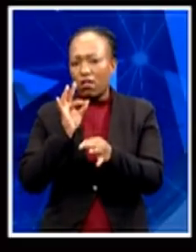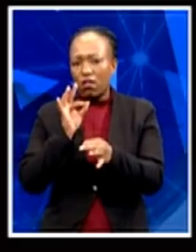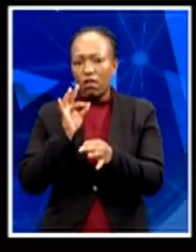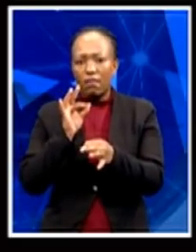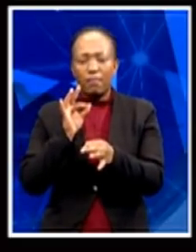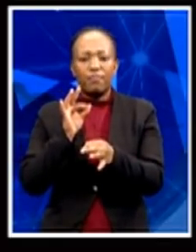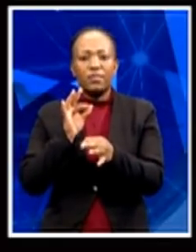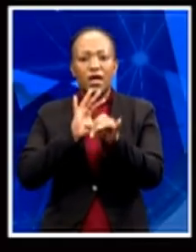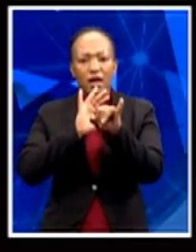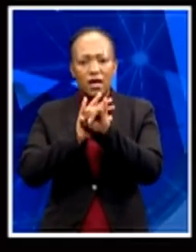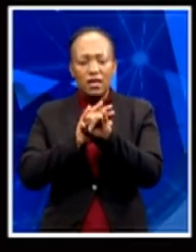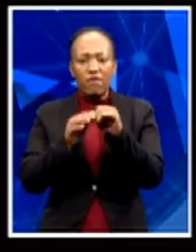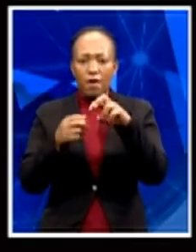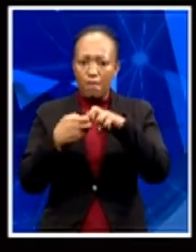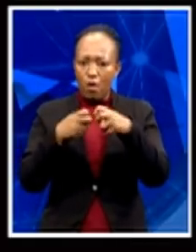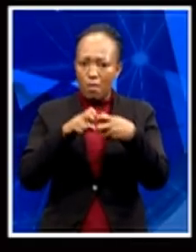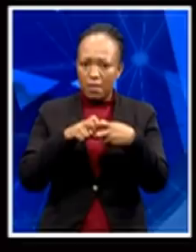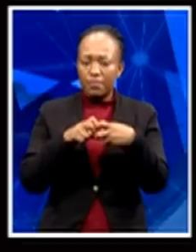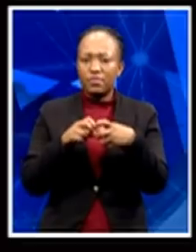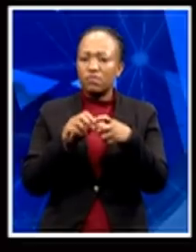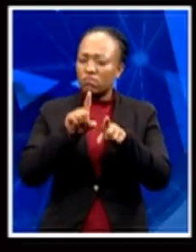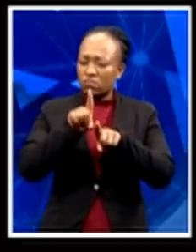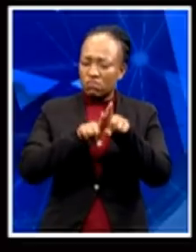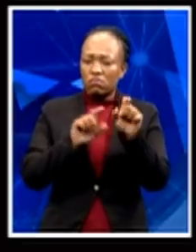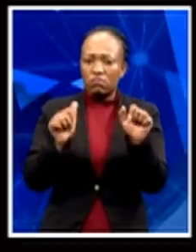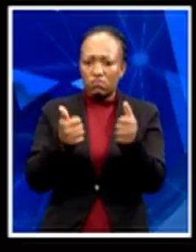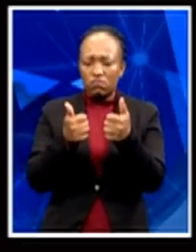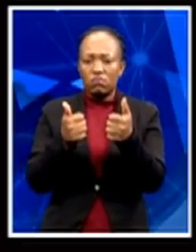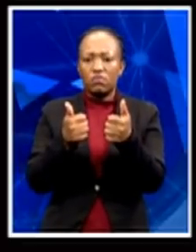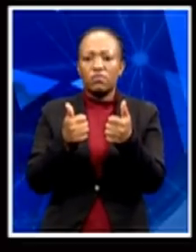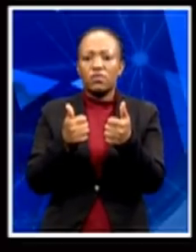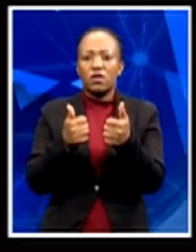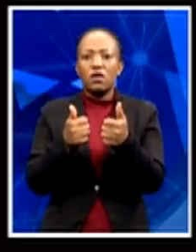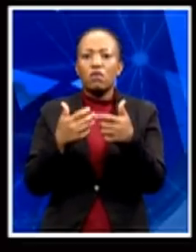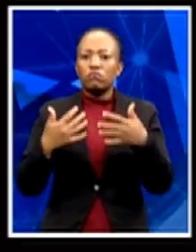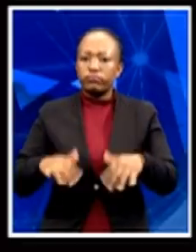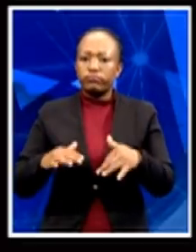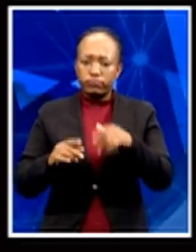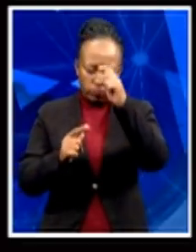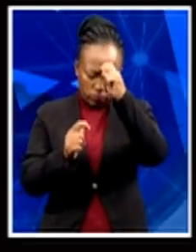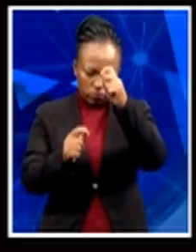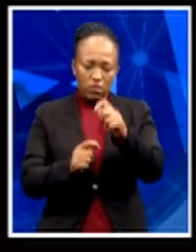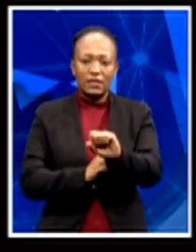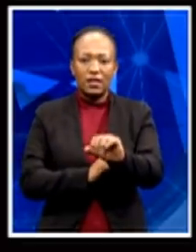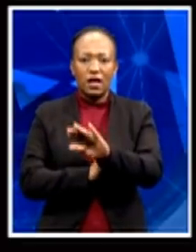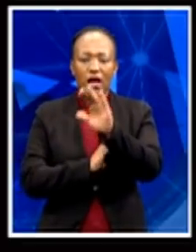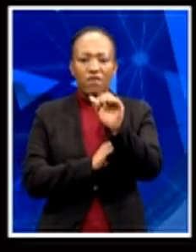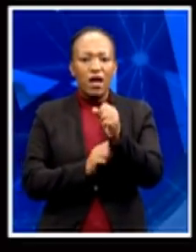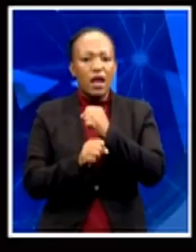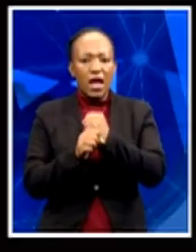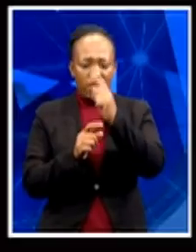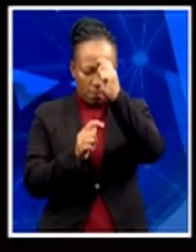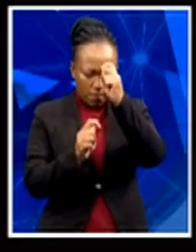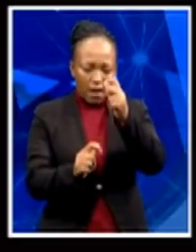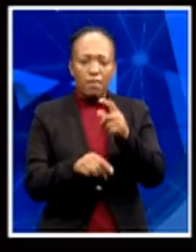very successful, giving world recognition. Only South Africa is not recognizing its own doctor. There's another report that